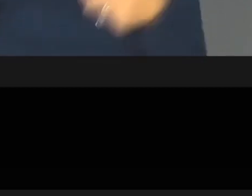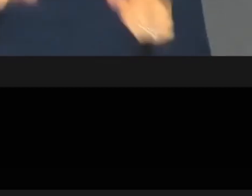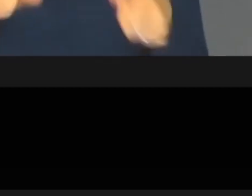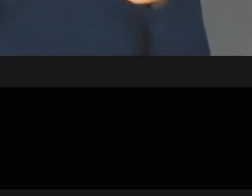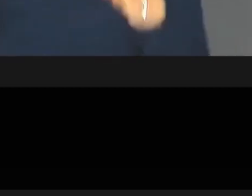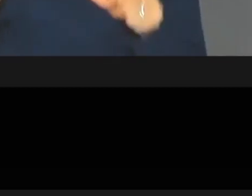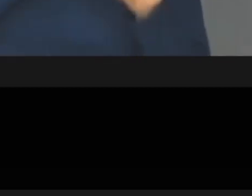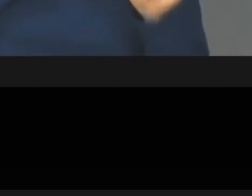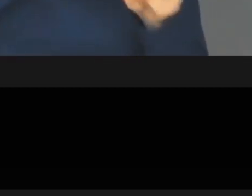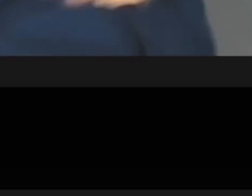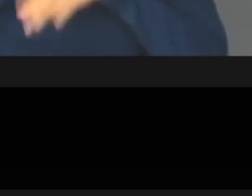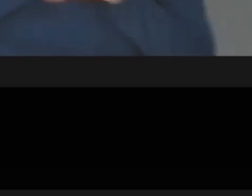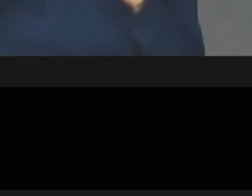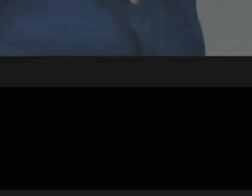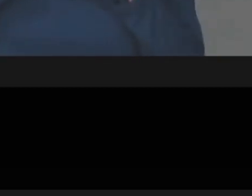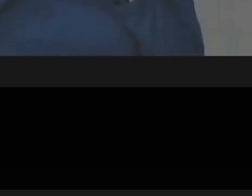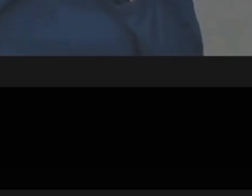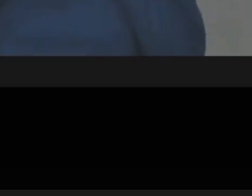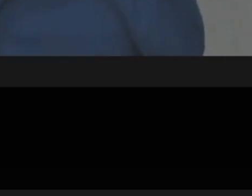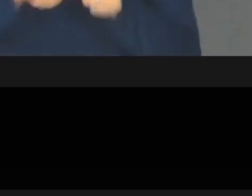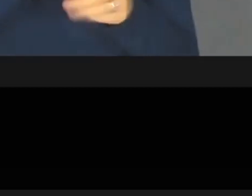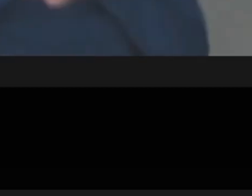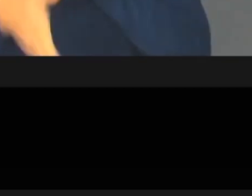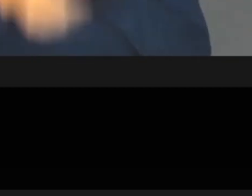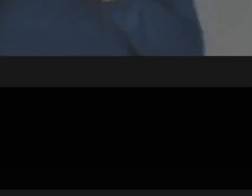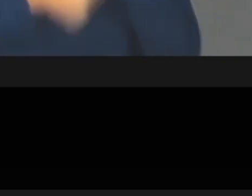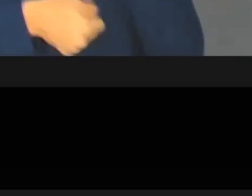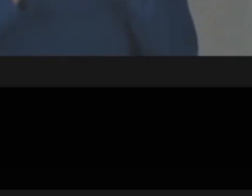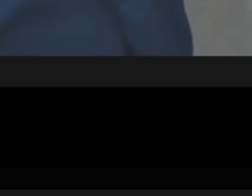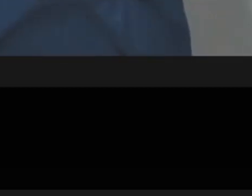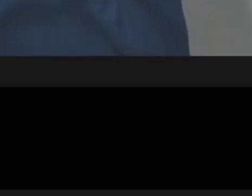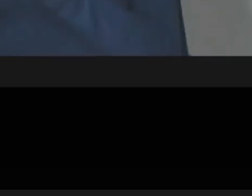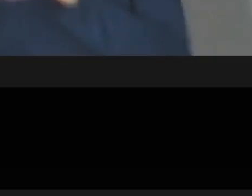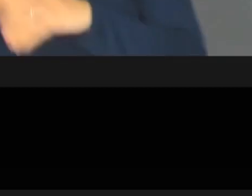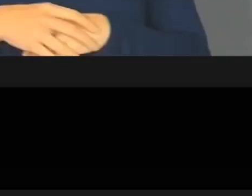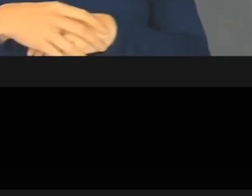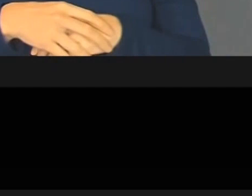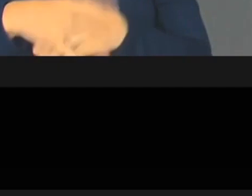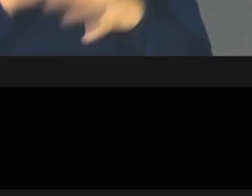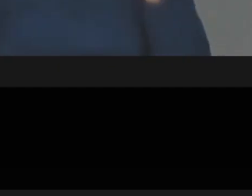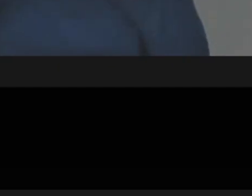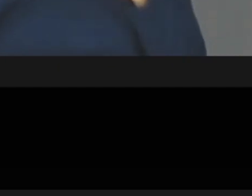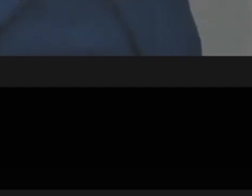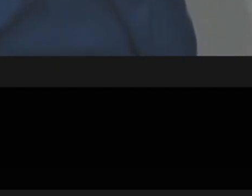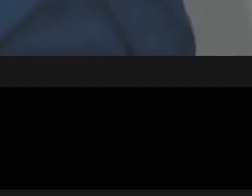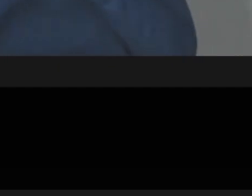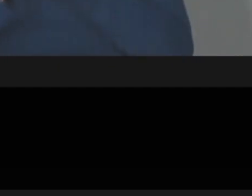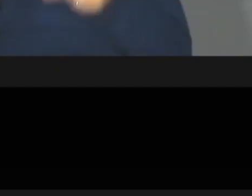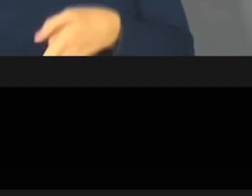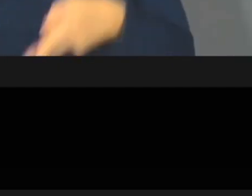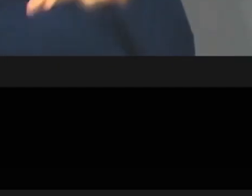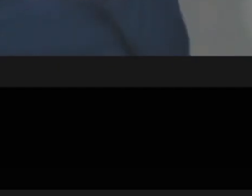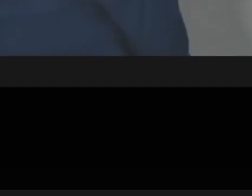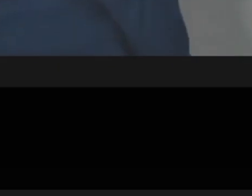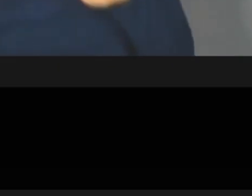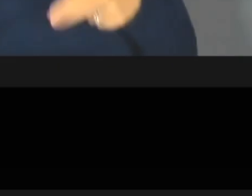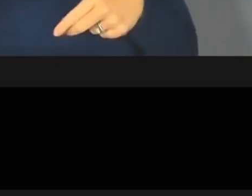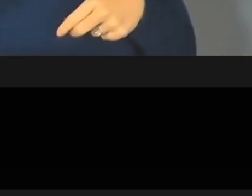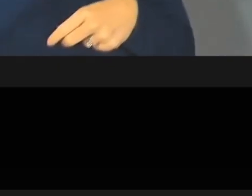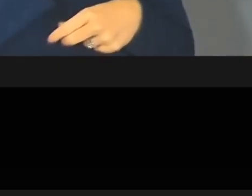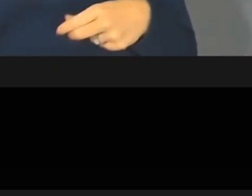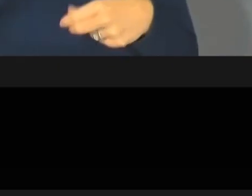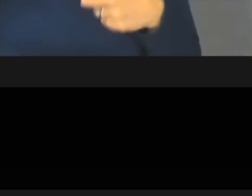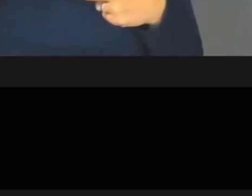online following each meeting. And I did want to actually mention that we actually have a survey